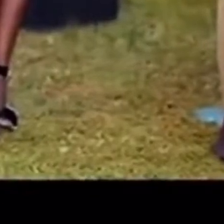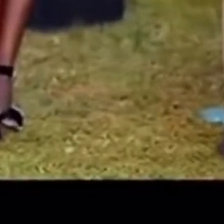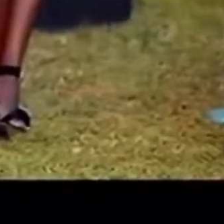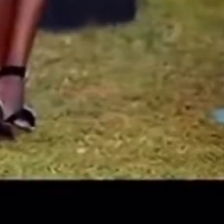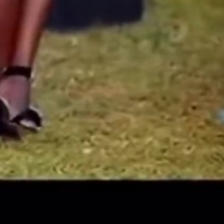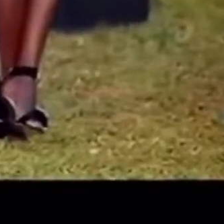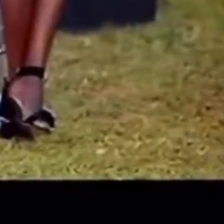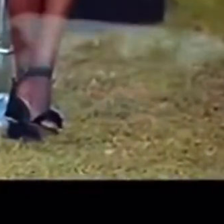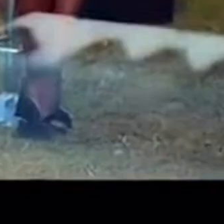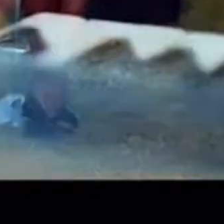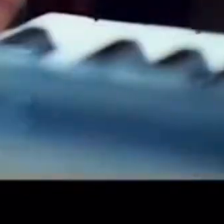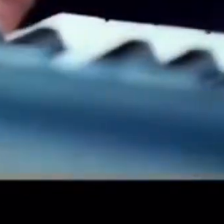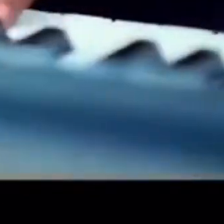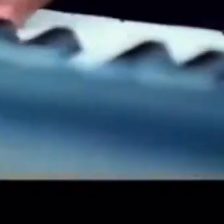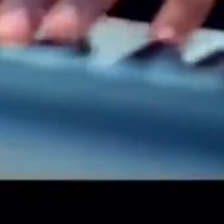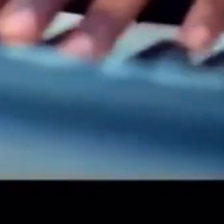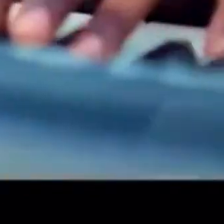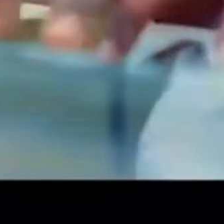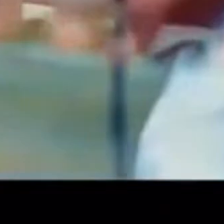yankosheni